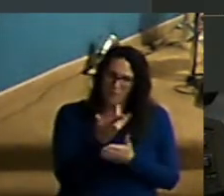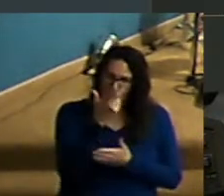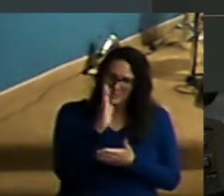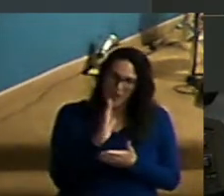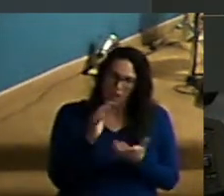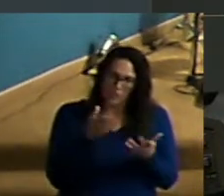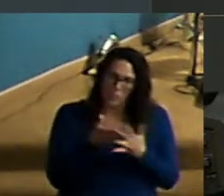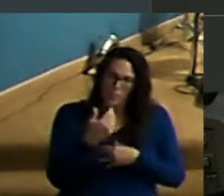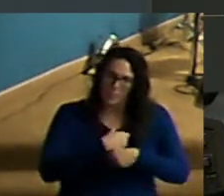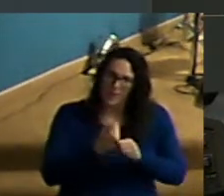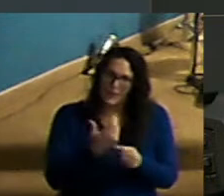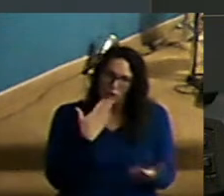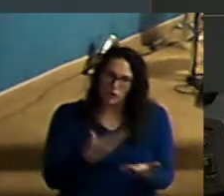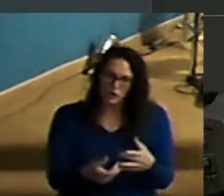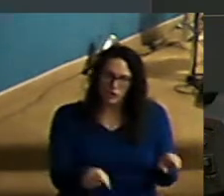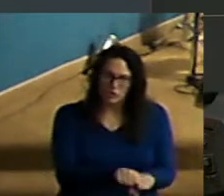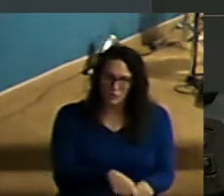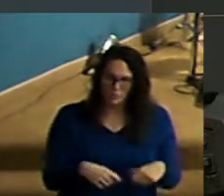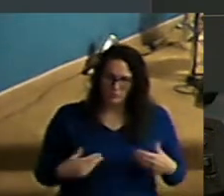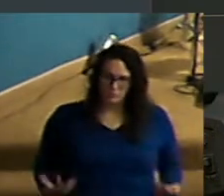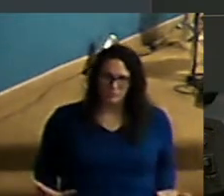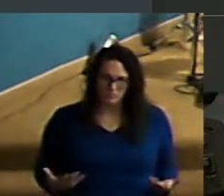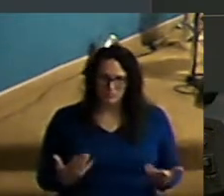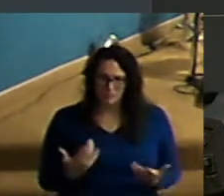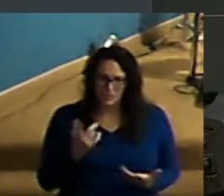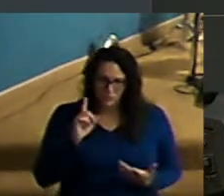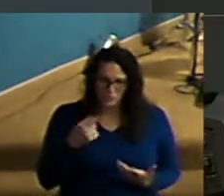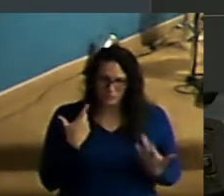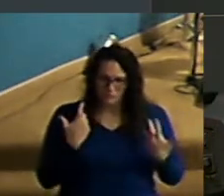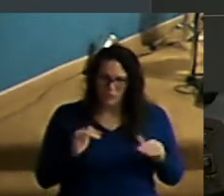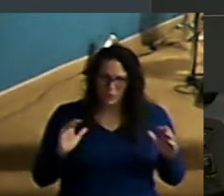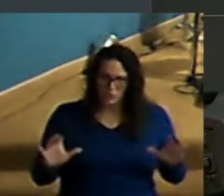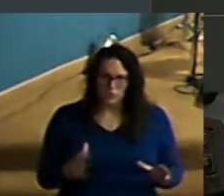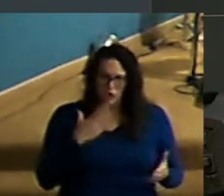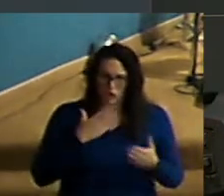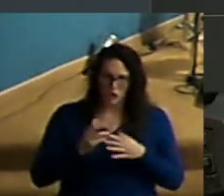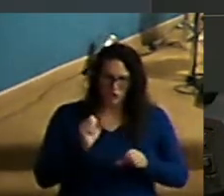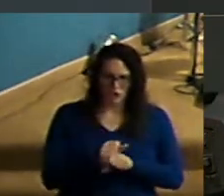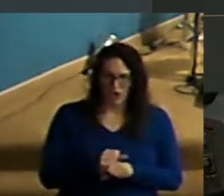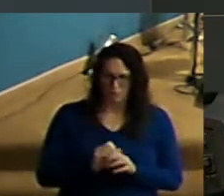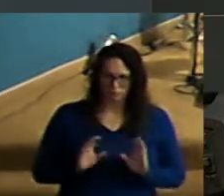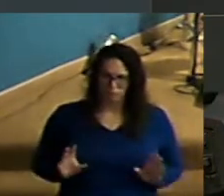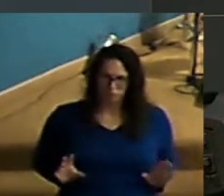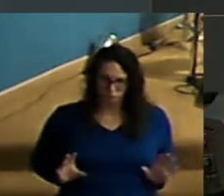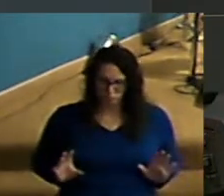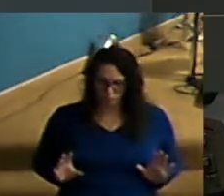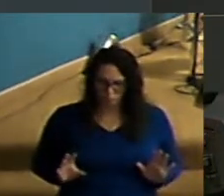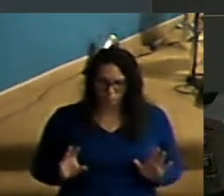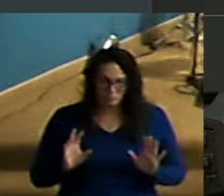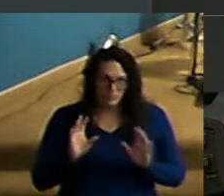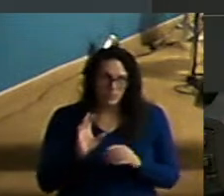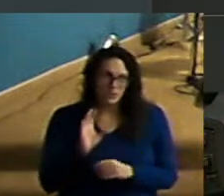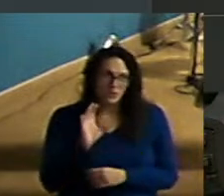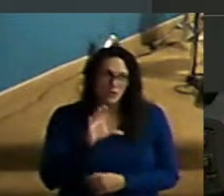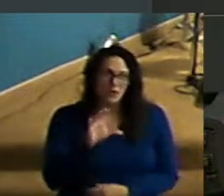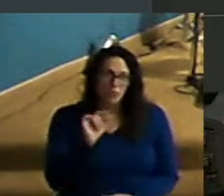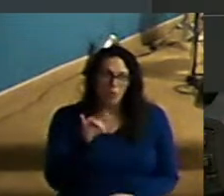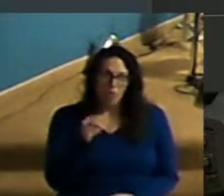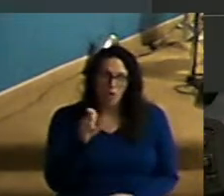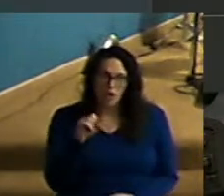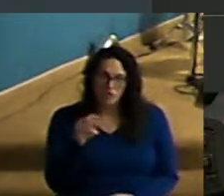advance God's kingdom by the way we go about our work. There's a verse from Colossians chapter 3, the